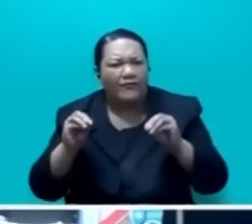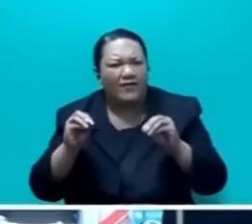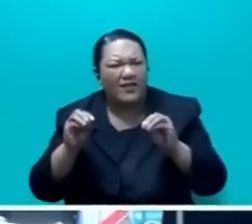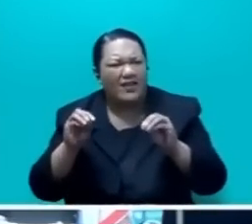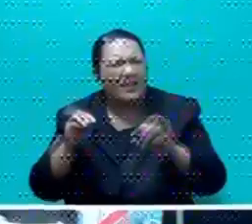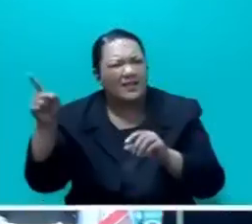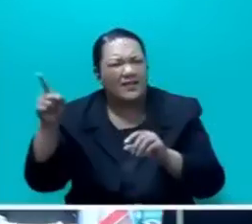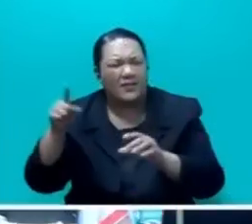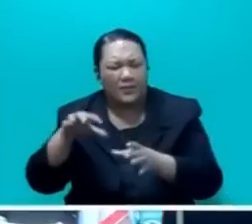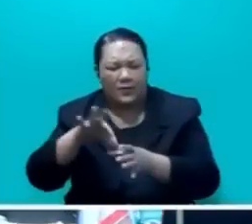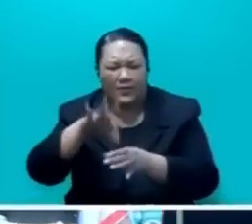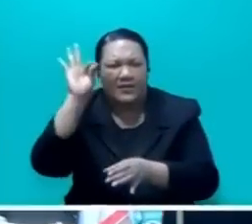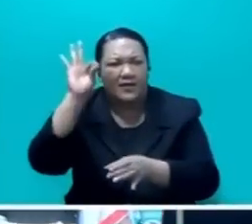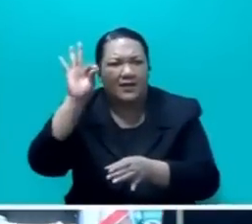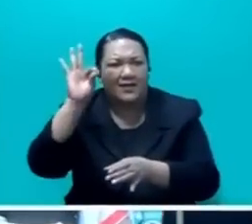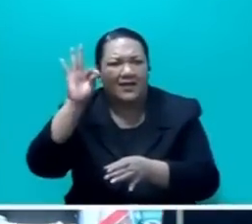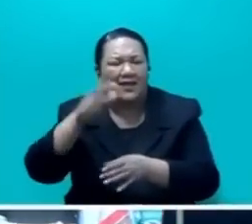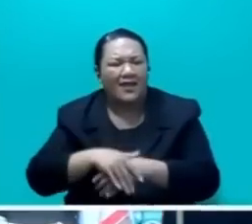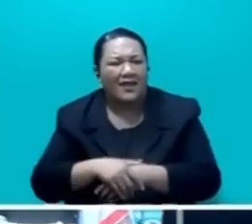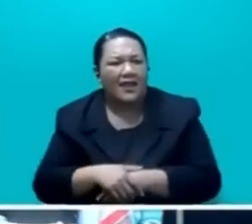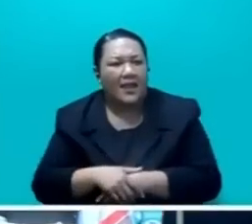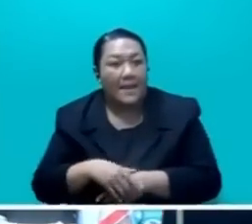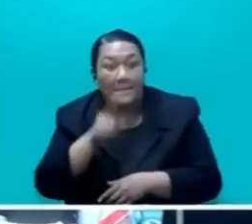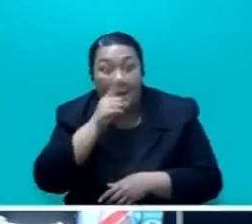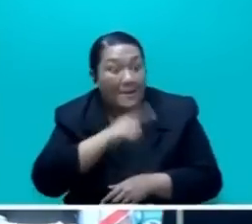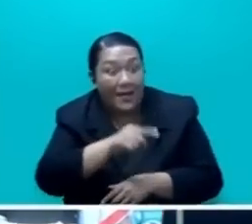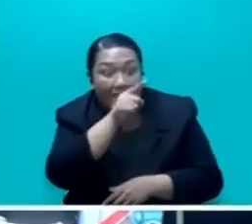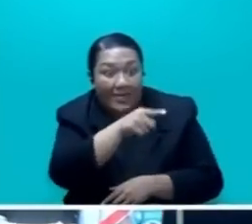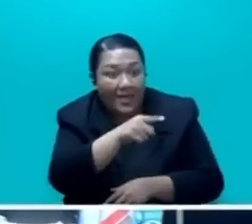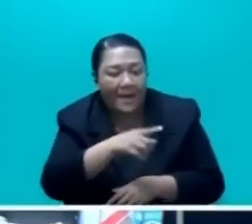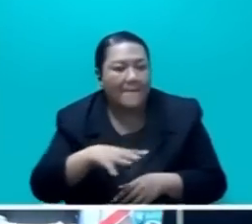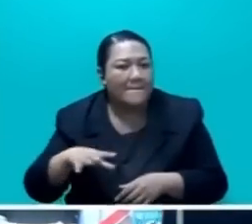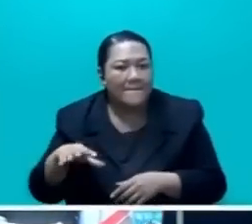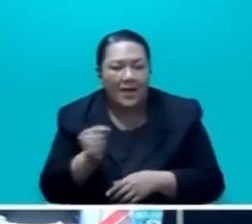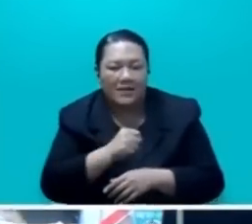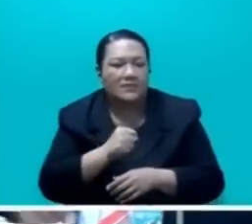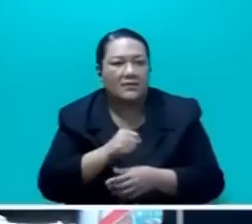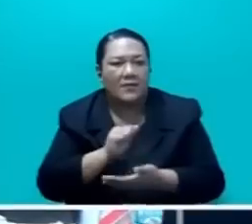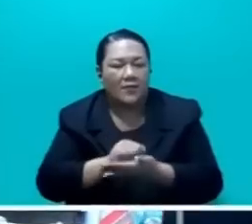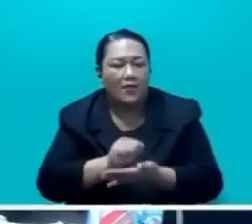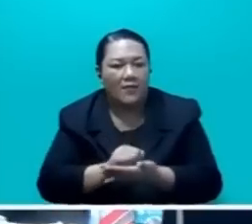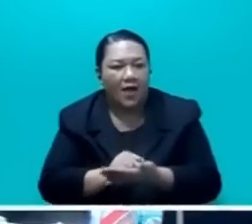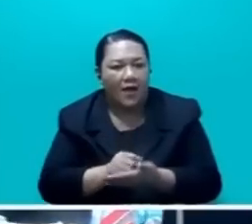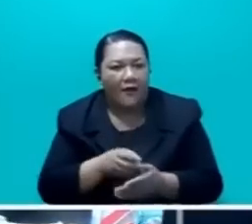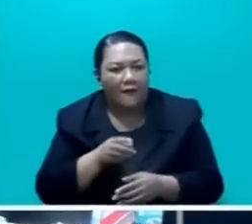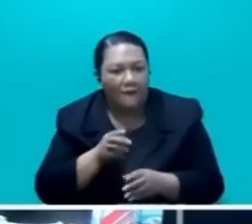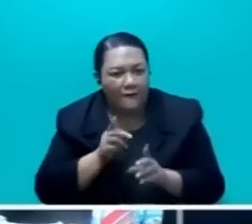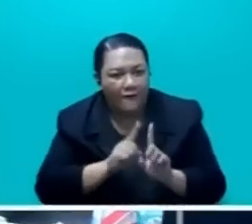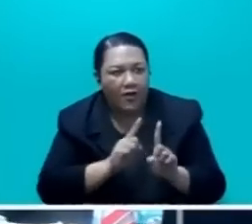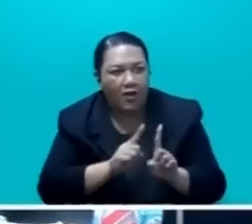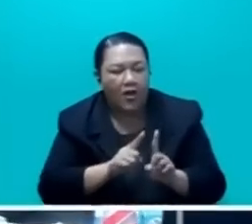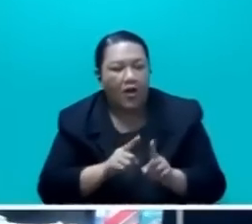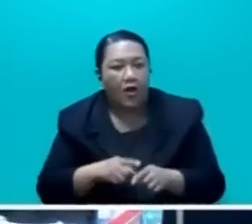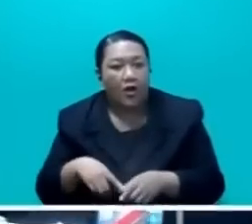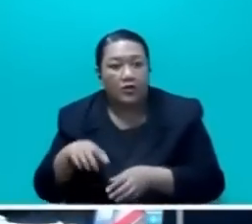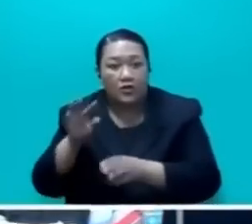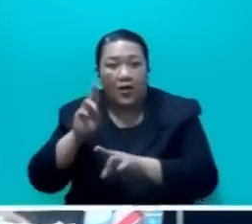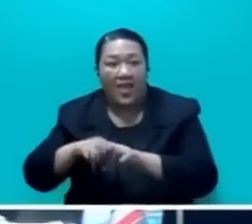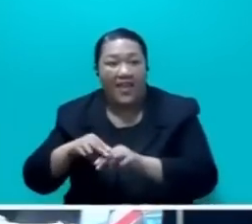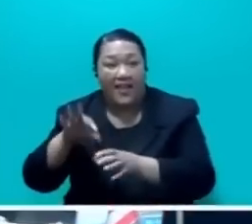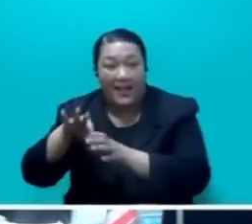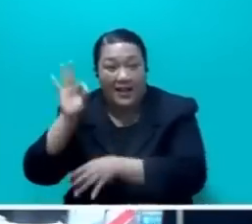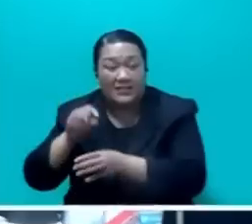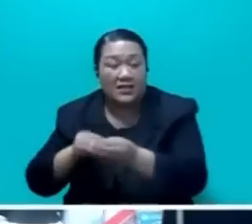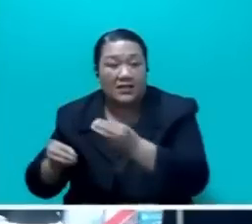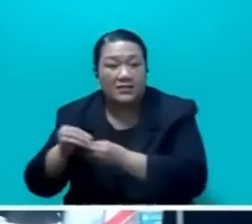The confidence of people in the FAO must be restored. Mr. Speaker, sir, as the FAO is also tasked with the conduct of some 36 registered